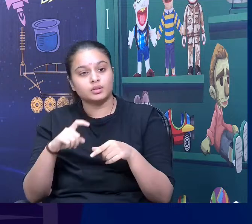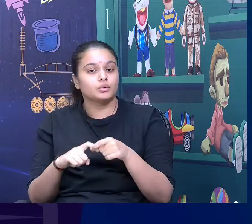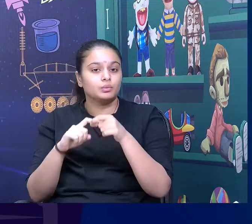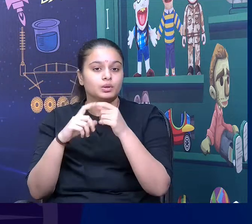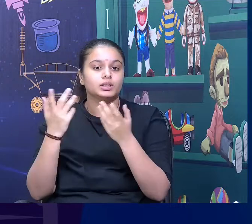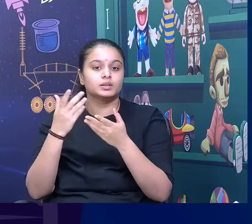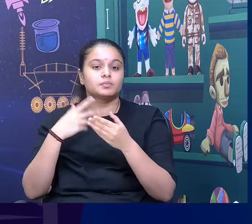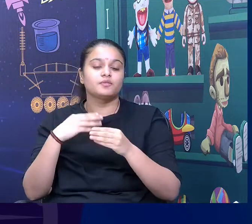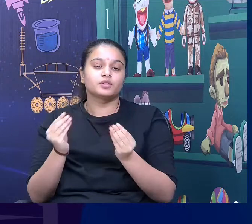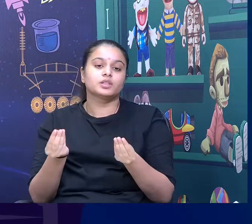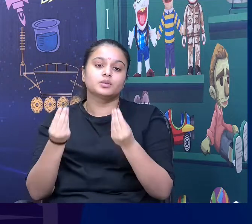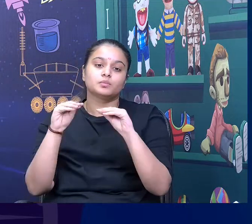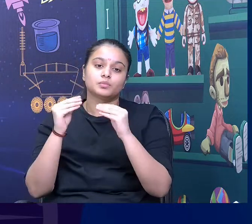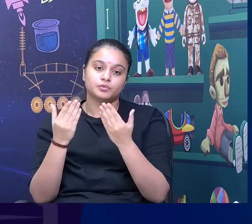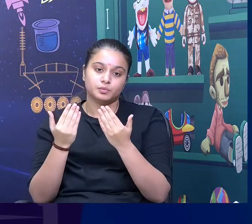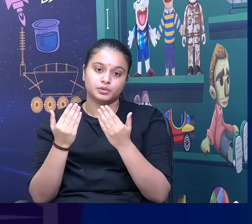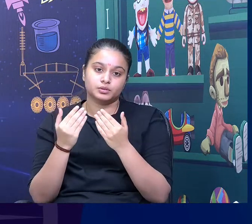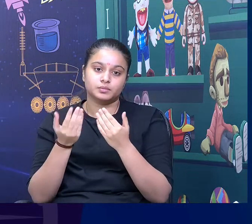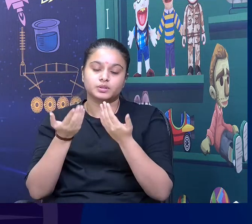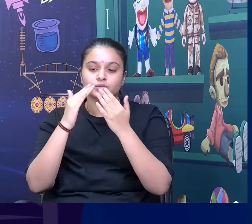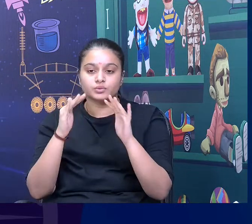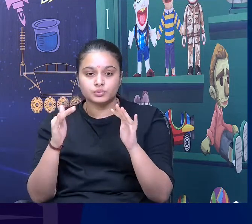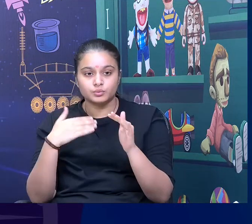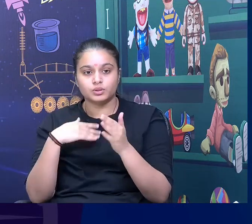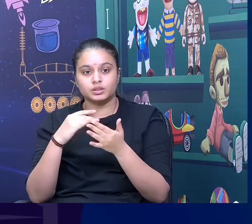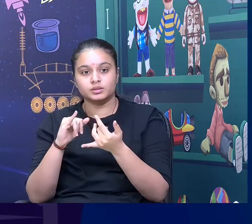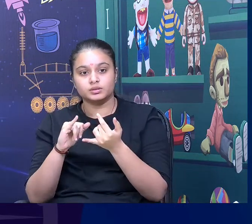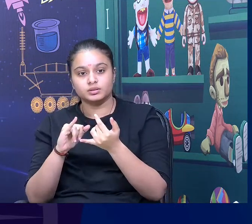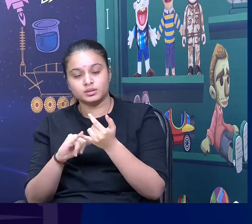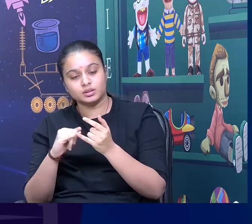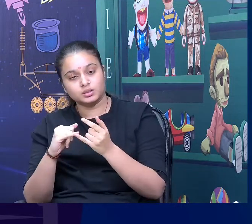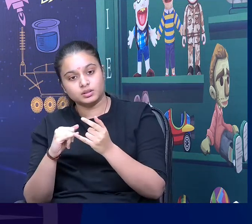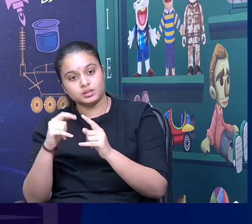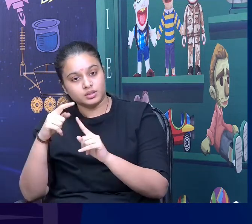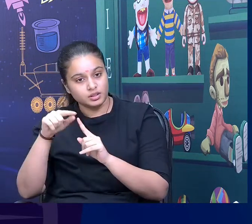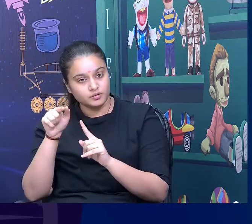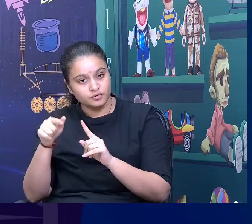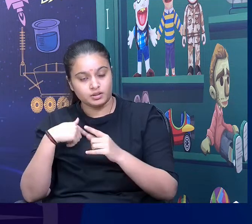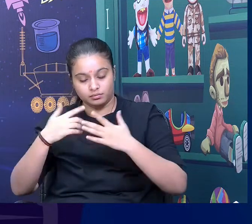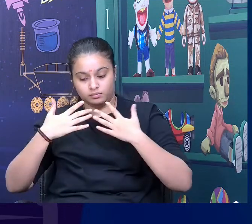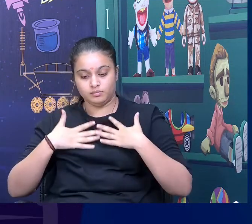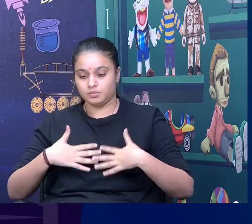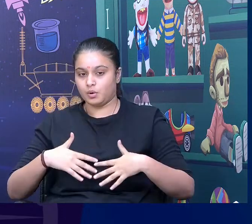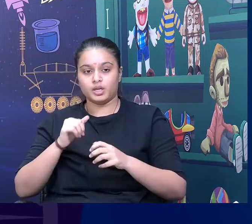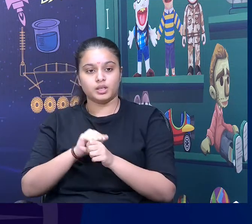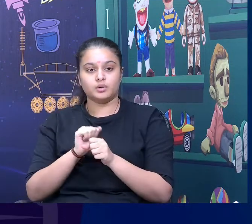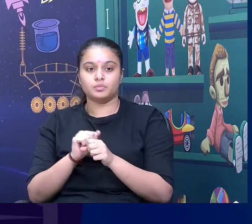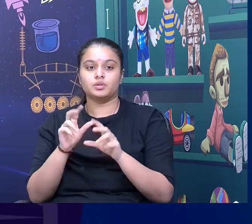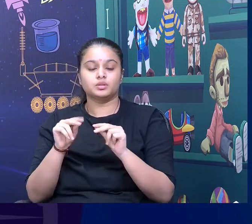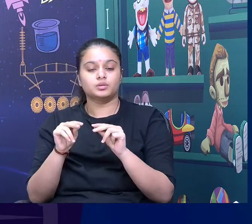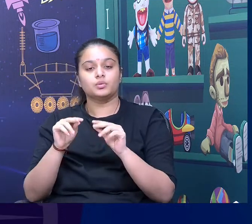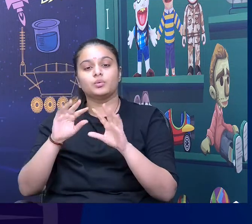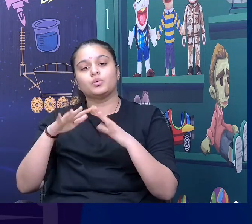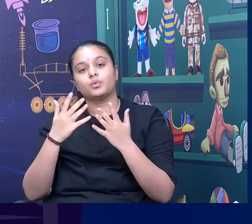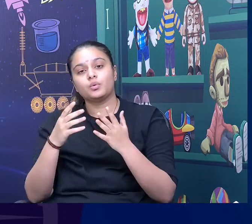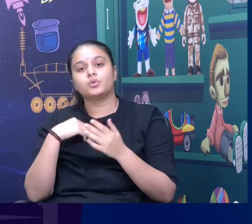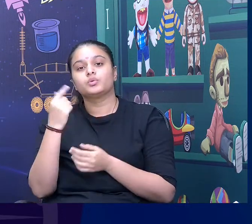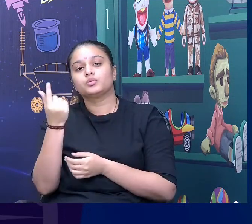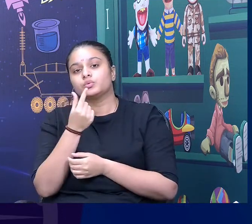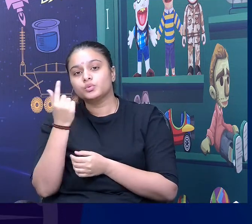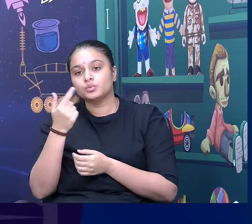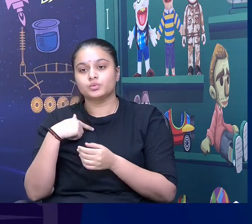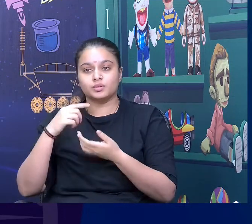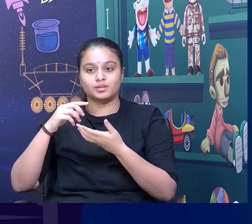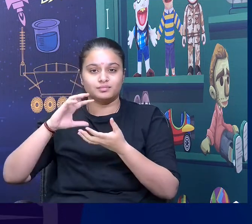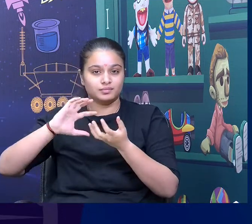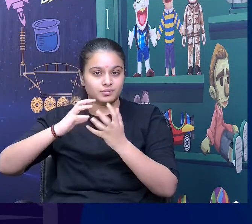we might improve ourselves. So students just like Mr. Hawking, who was completely paralyzed and used an electronic device